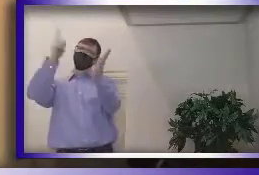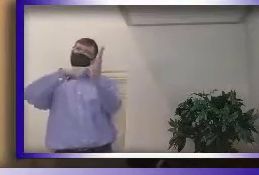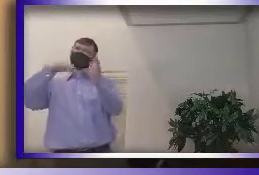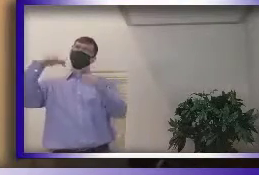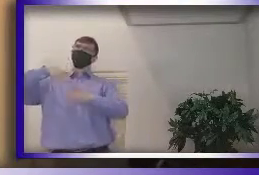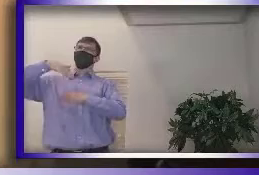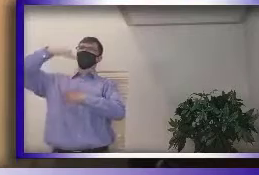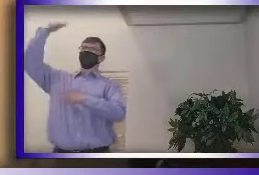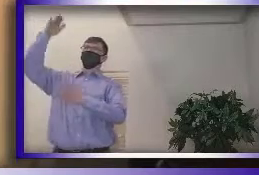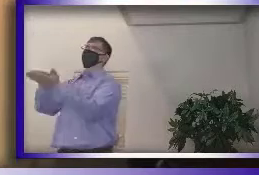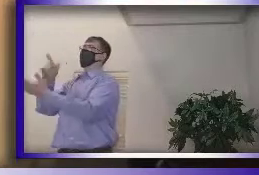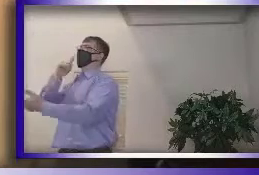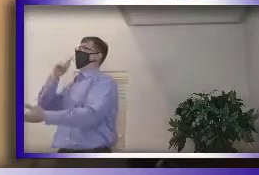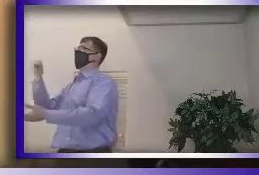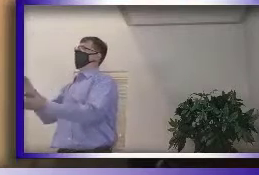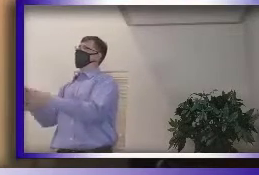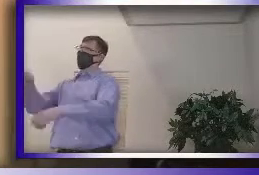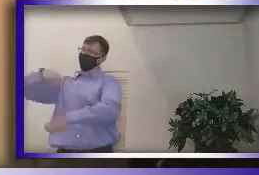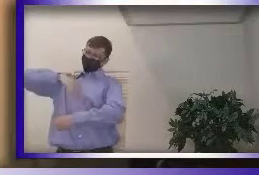the power of the one.